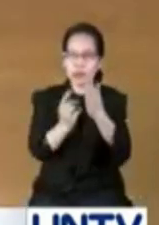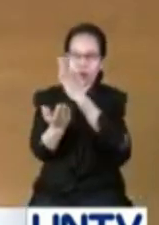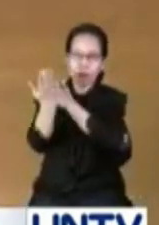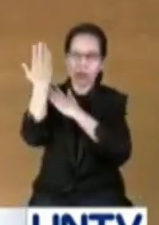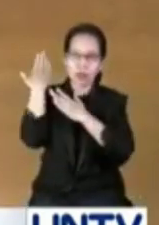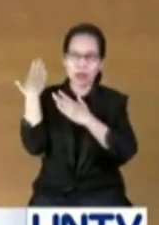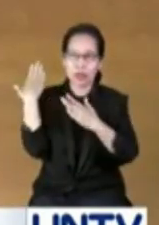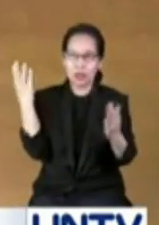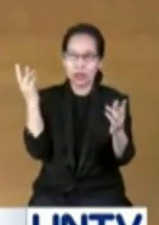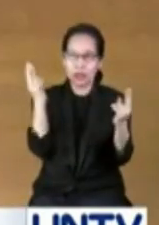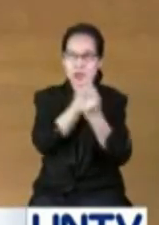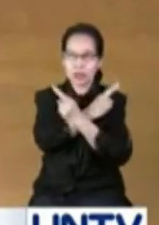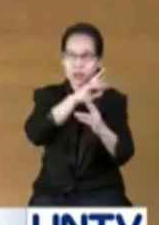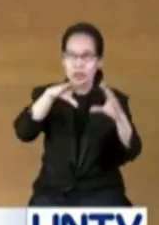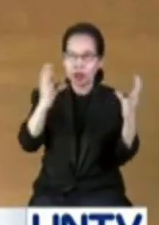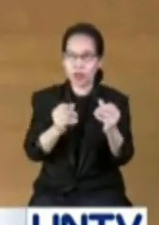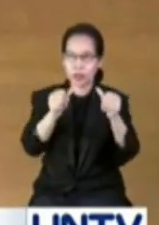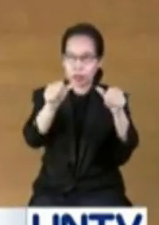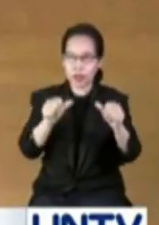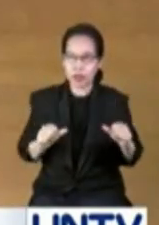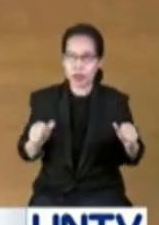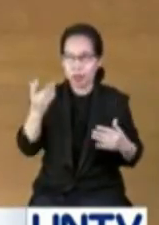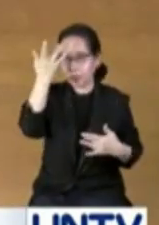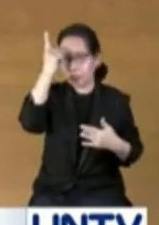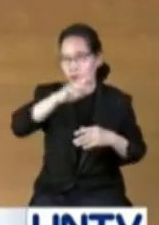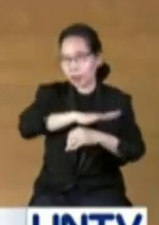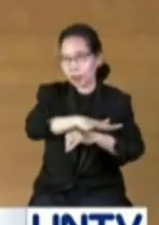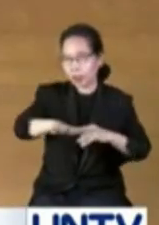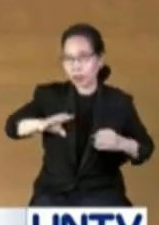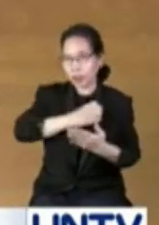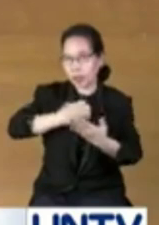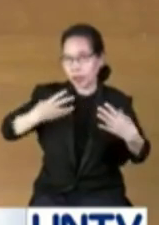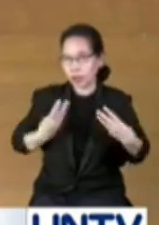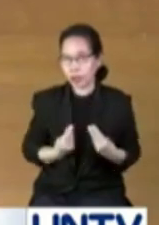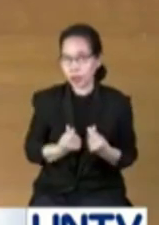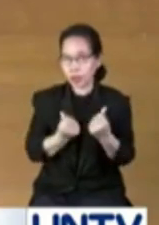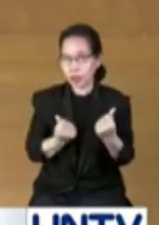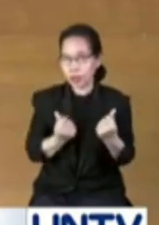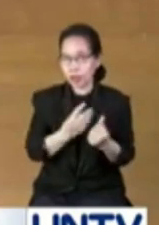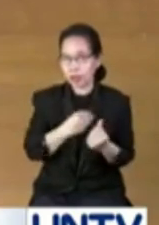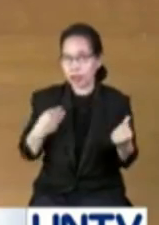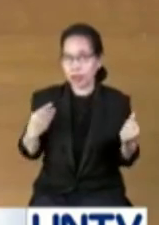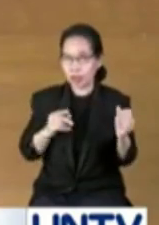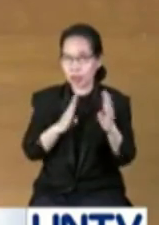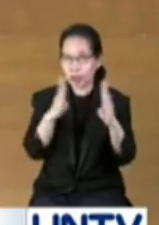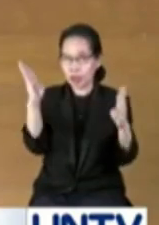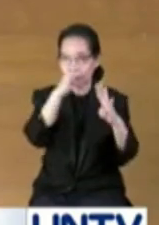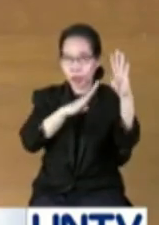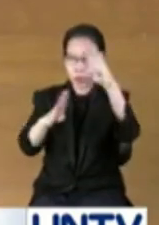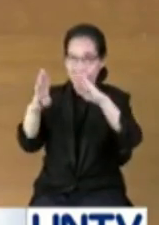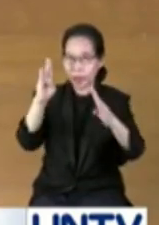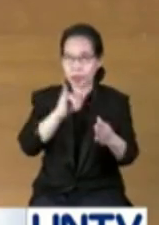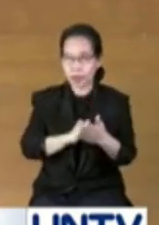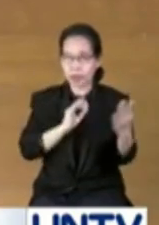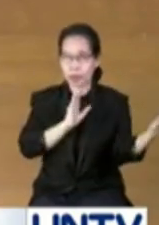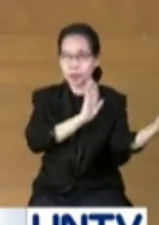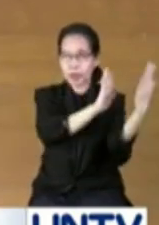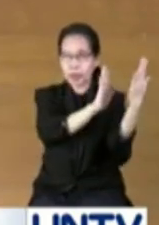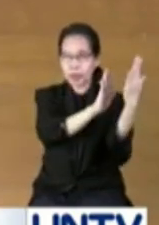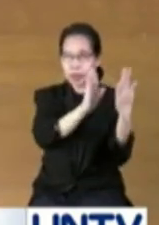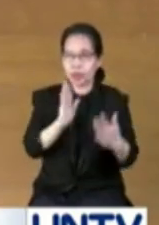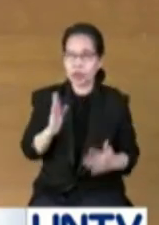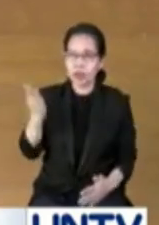our post-pandemic economic recovery. And the biggest problem that we encountered was